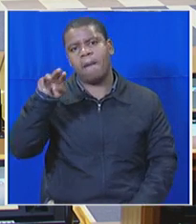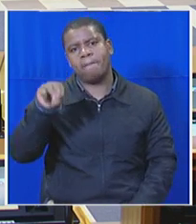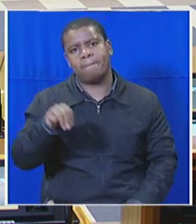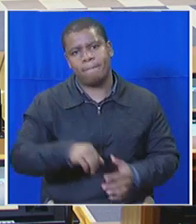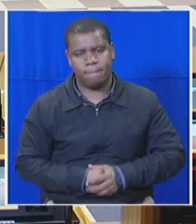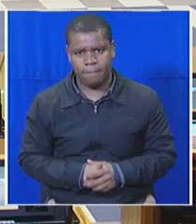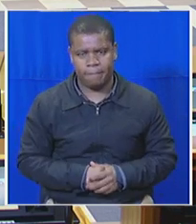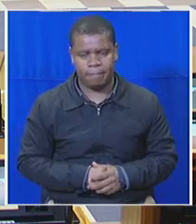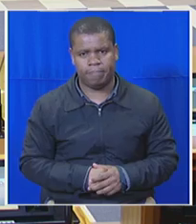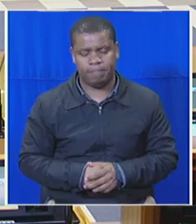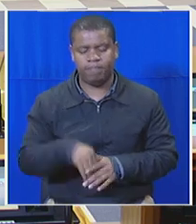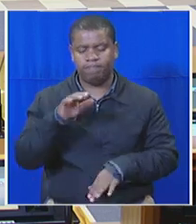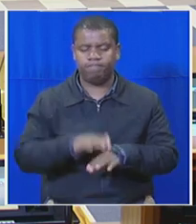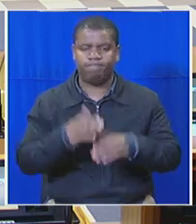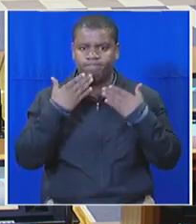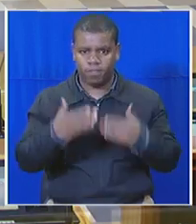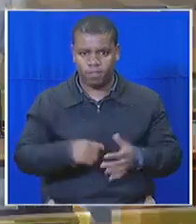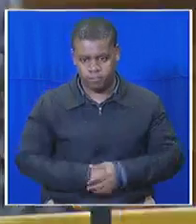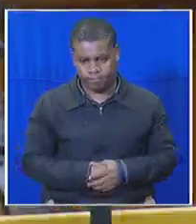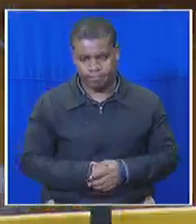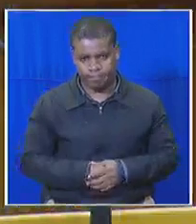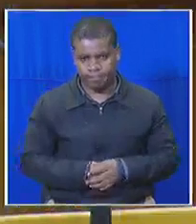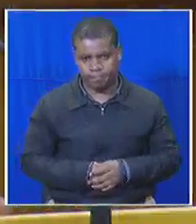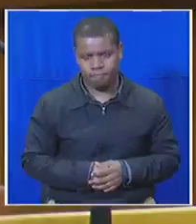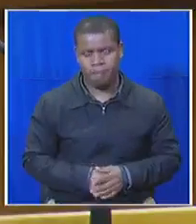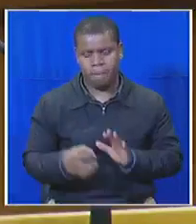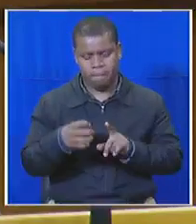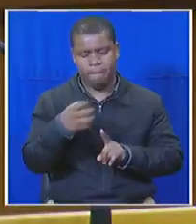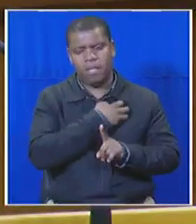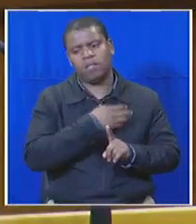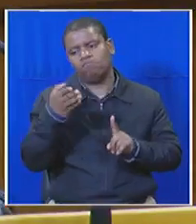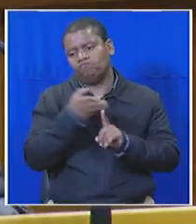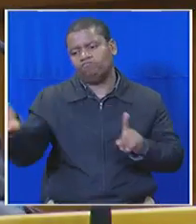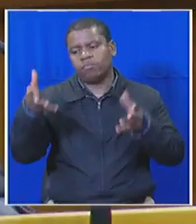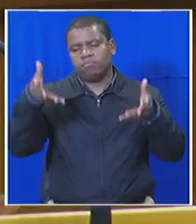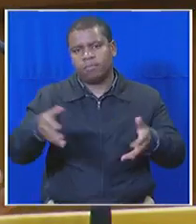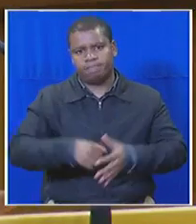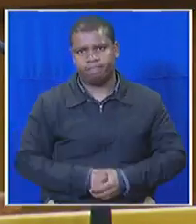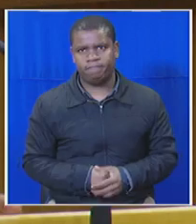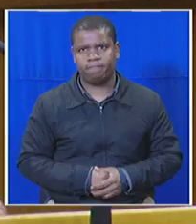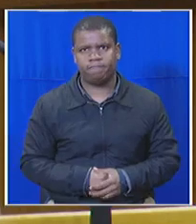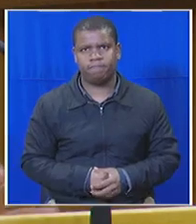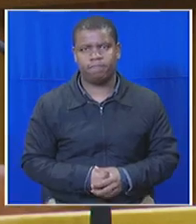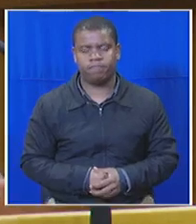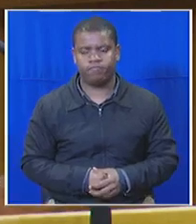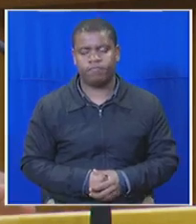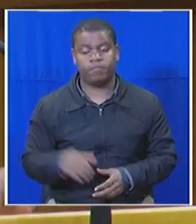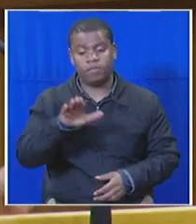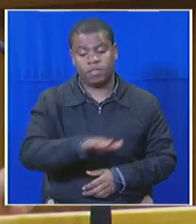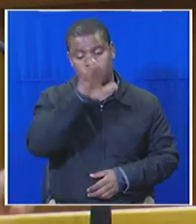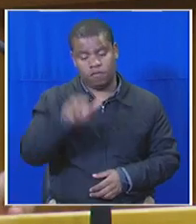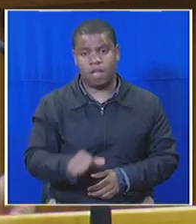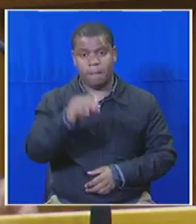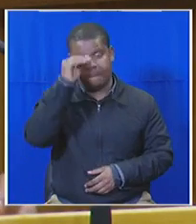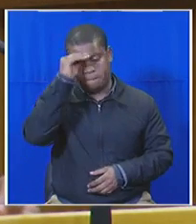Thank you, Honorable Chair, Honorable Ministers present and Honorable members of the House and members of the gallery. The South African police is the